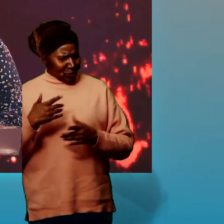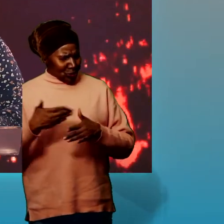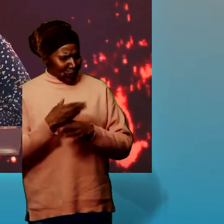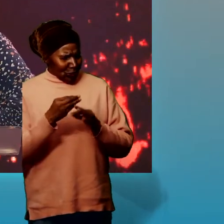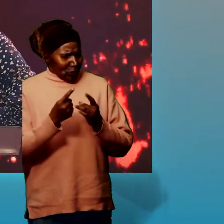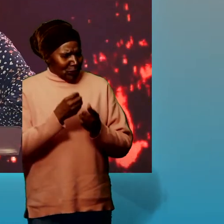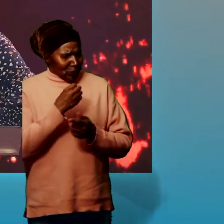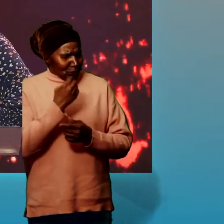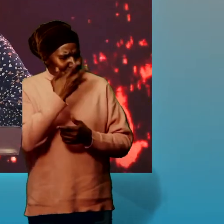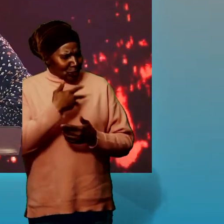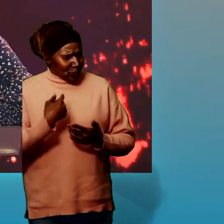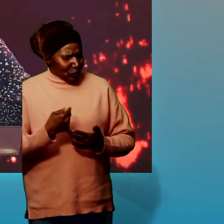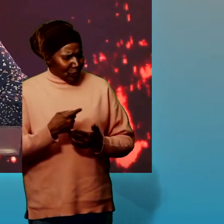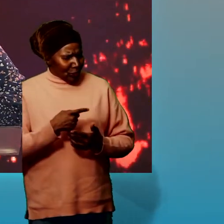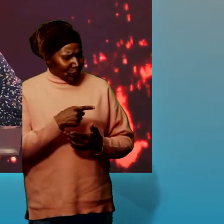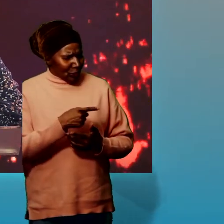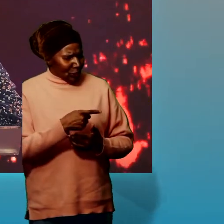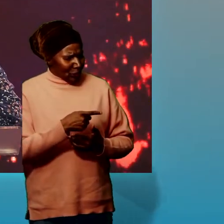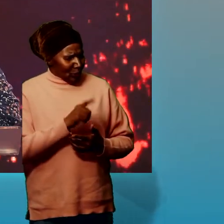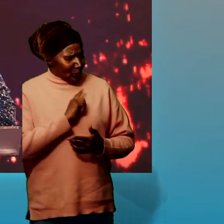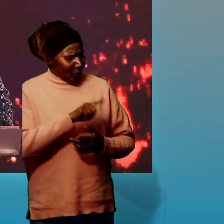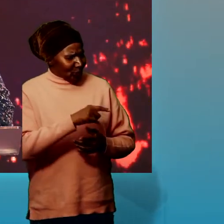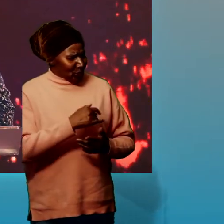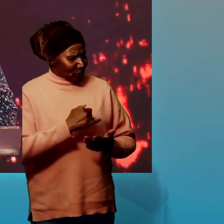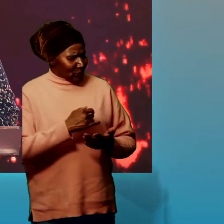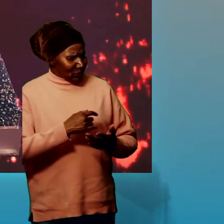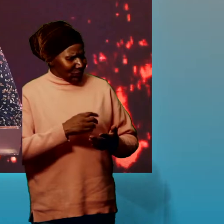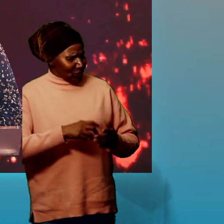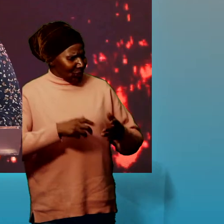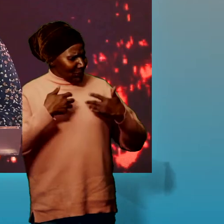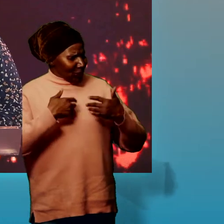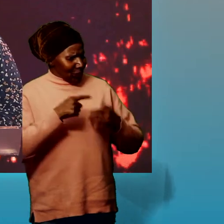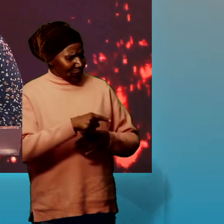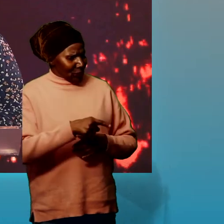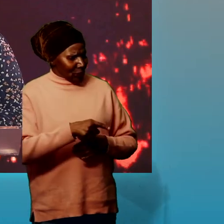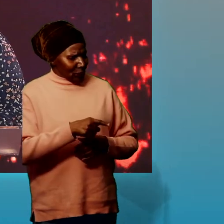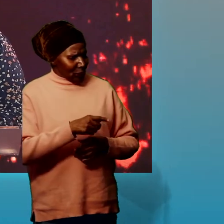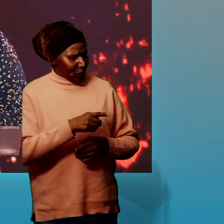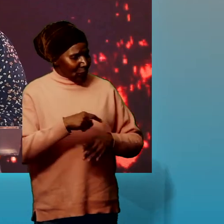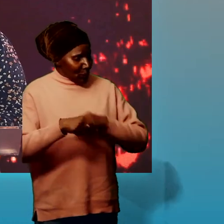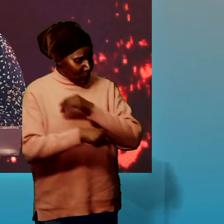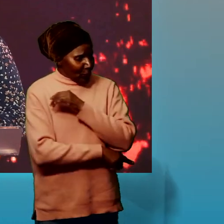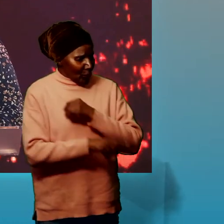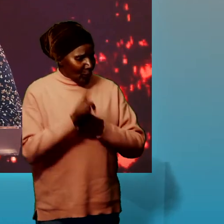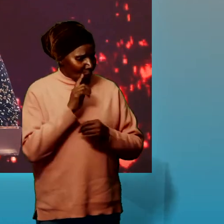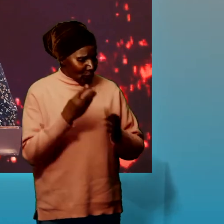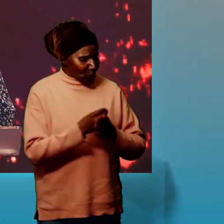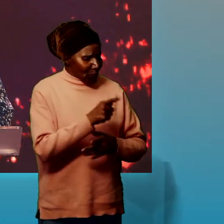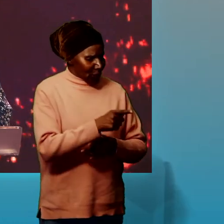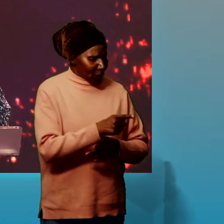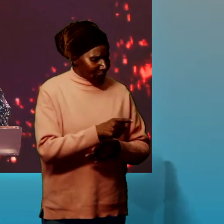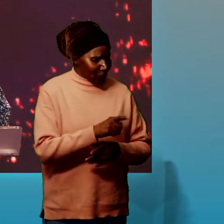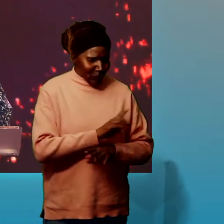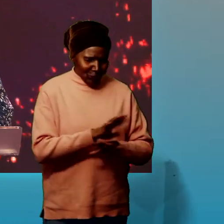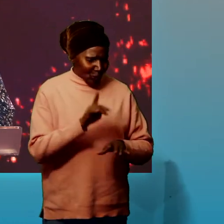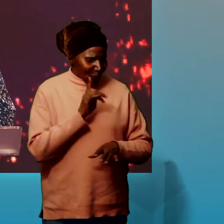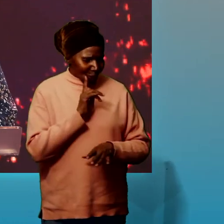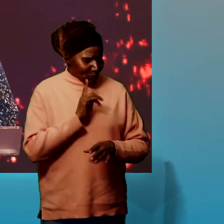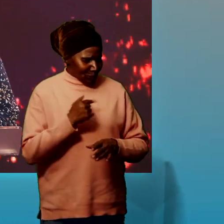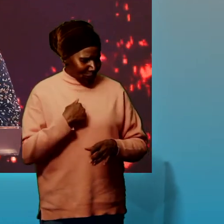have me." Then Matthew also in chapter 26 describes the Last